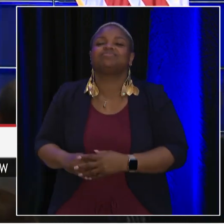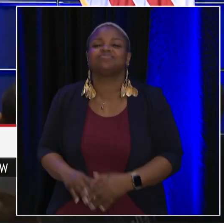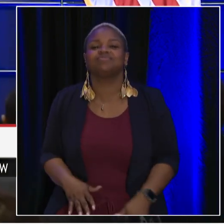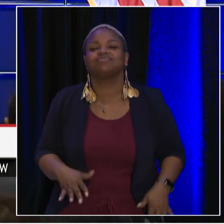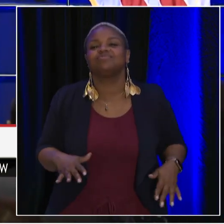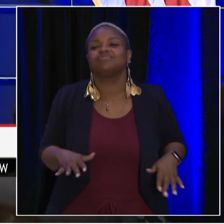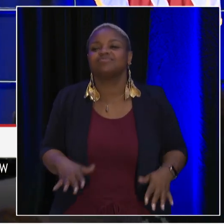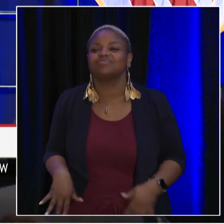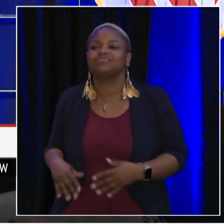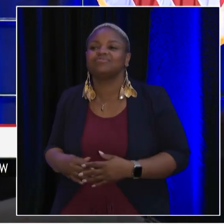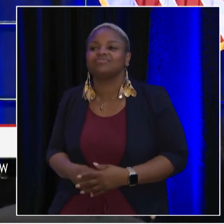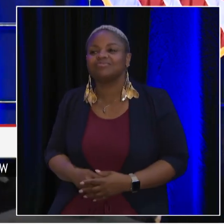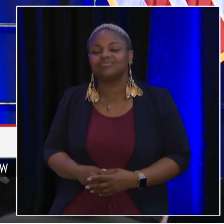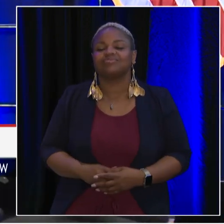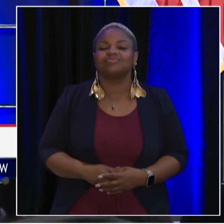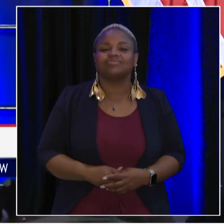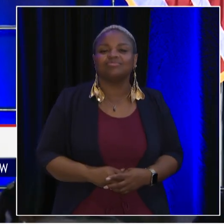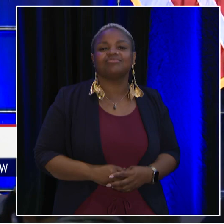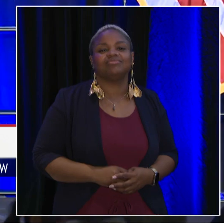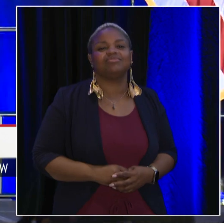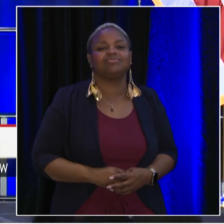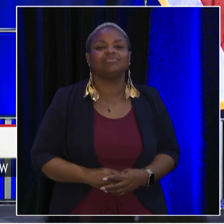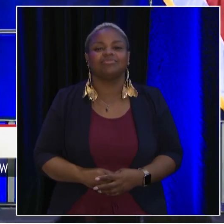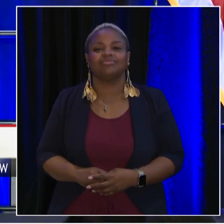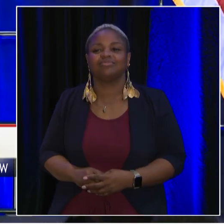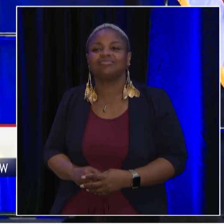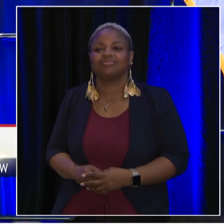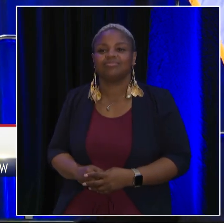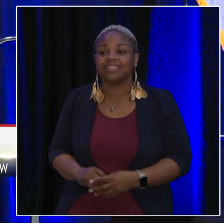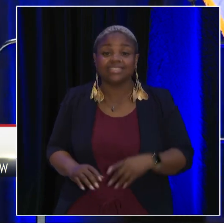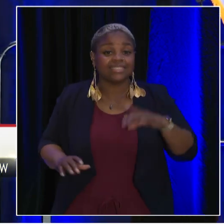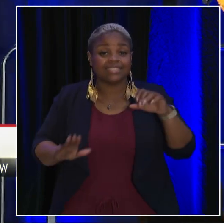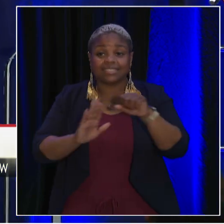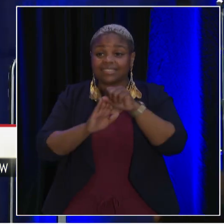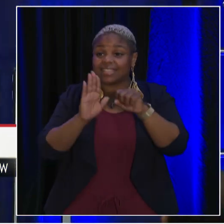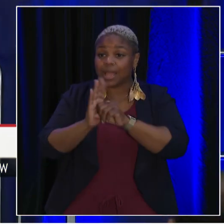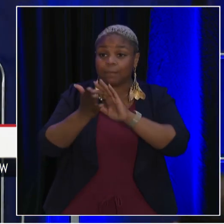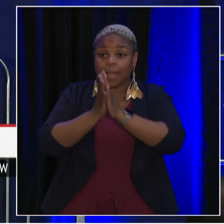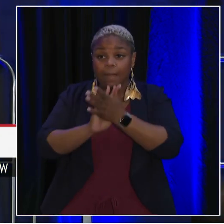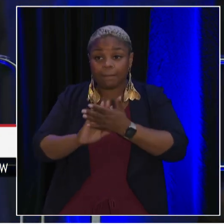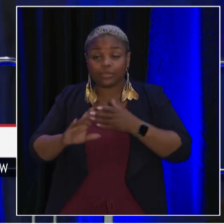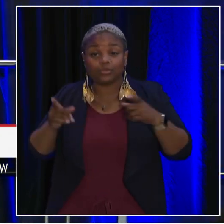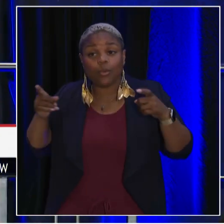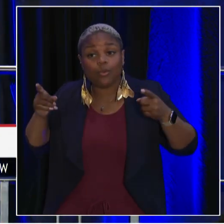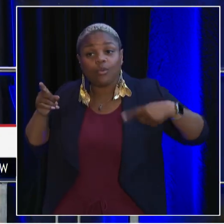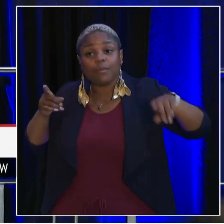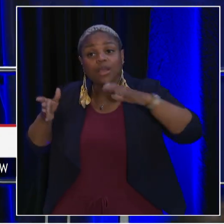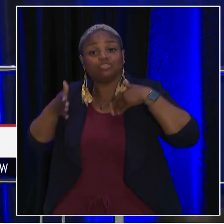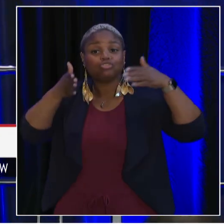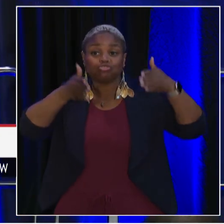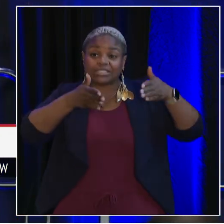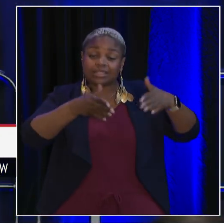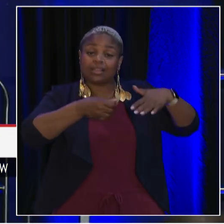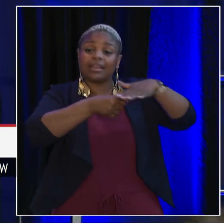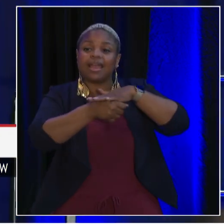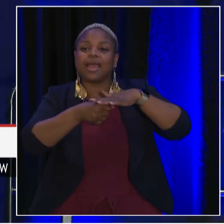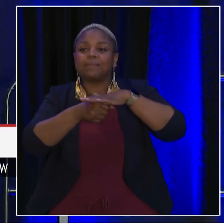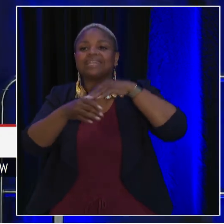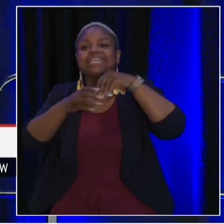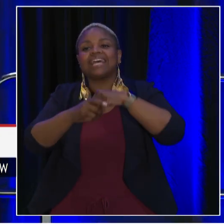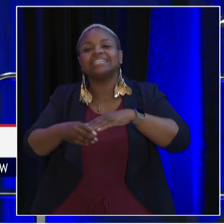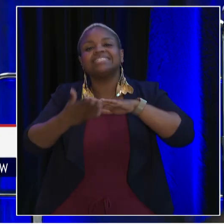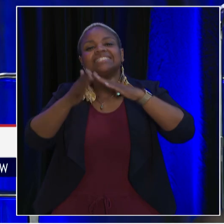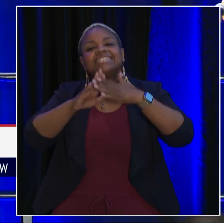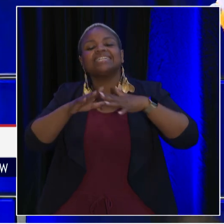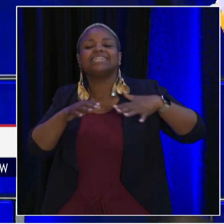Look. Let's talk about it. DC statehood, total control over our streets and neighborhoods. Ancestors built the city up with